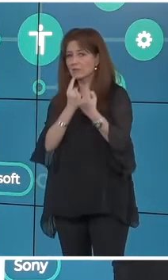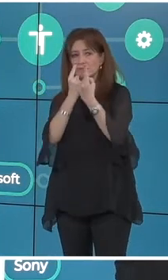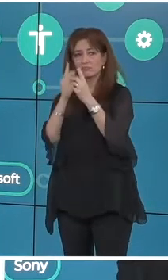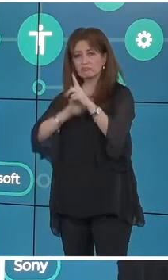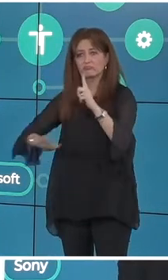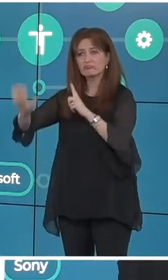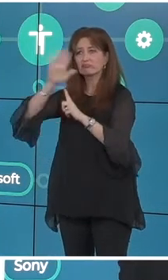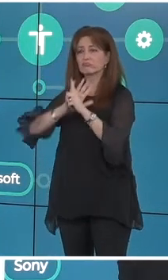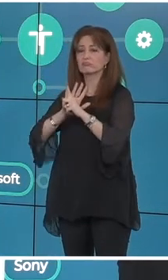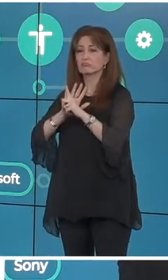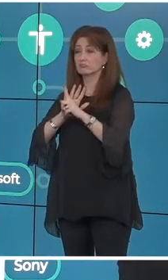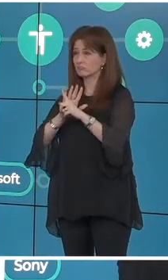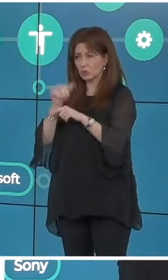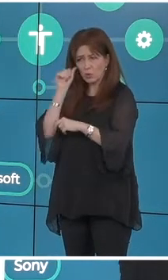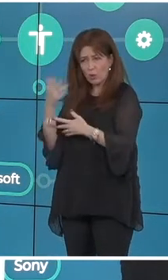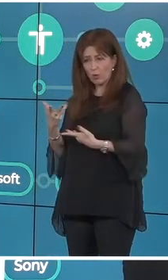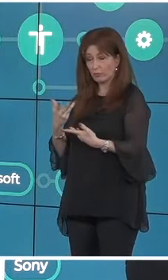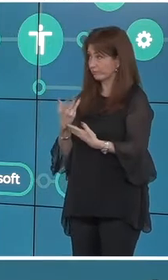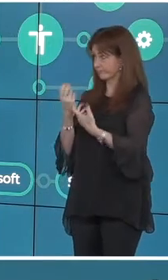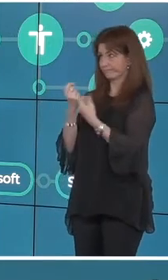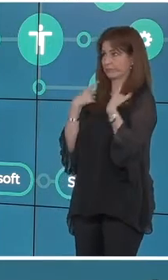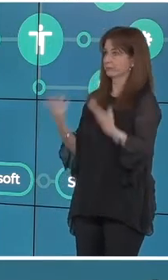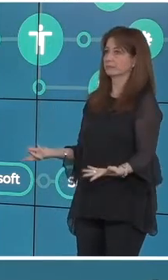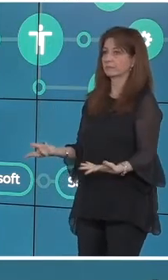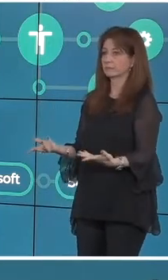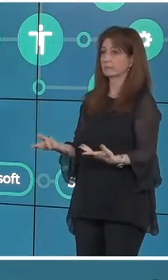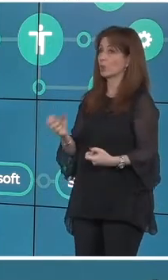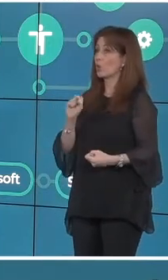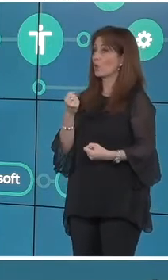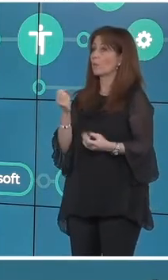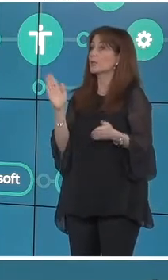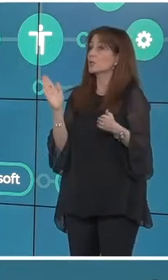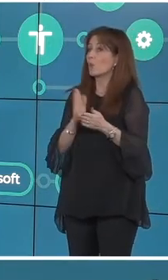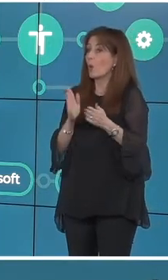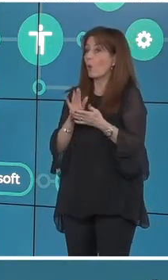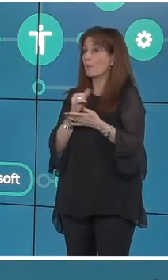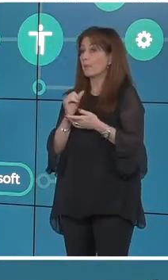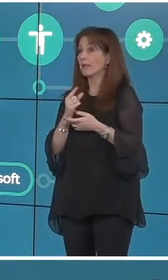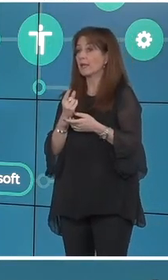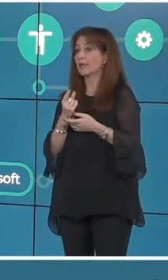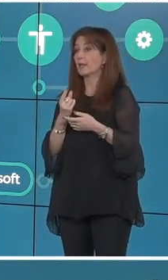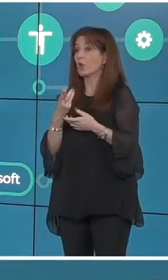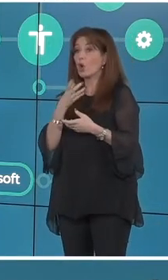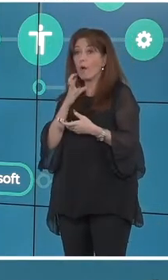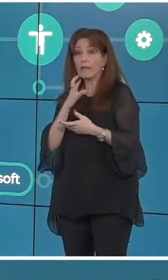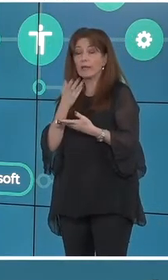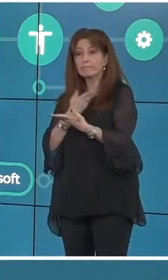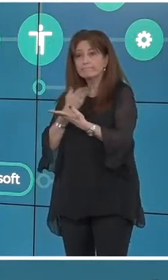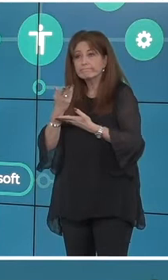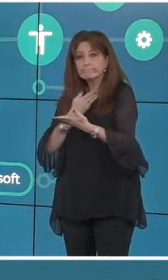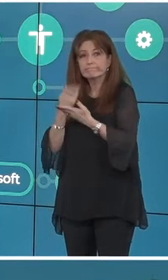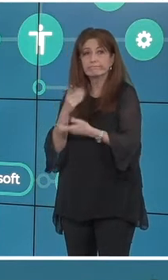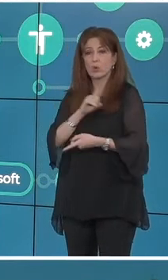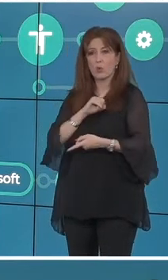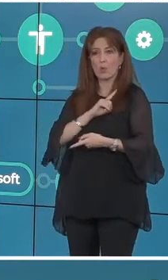any sense of that? I don't, because like I said, the events could be as small as someone taking someone out for coffee to talk about why we